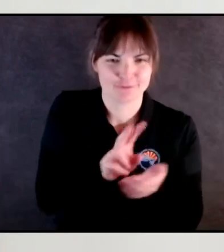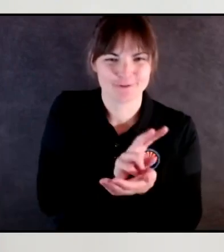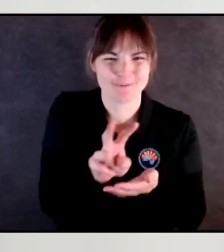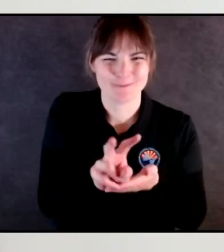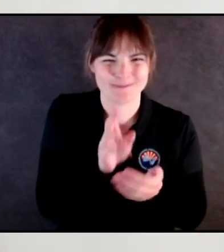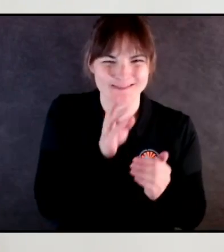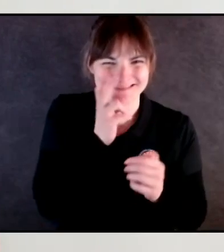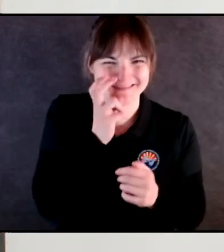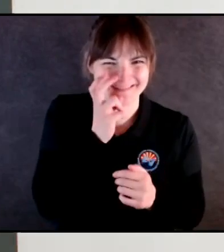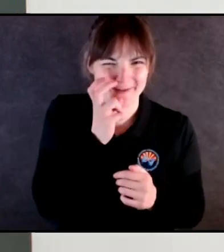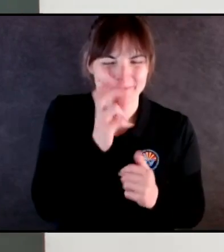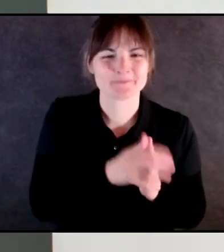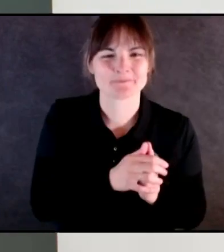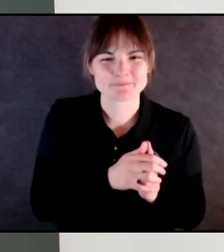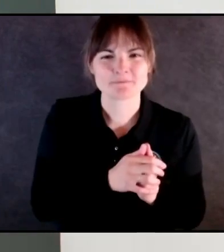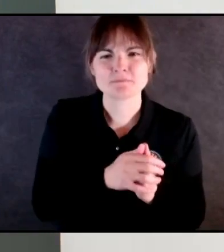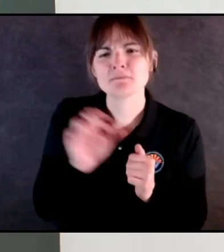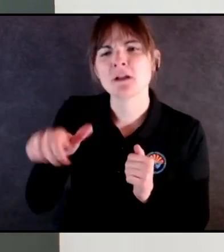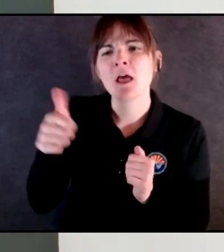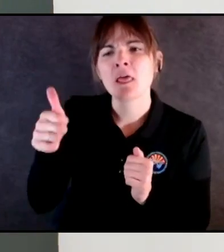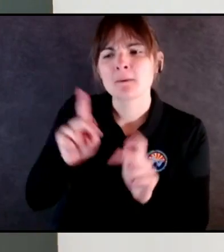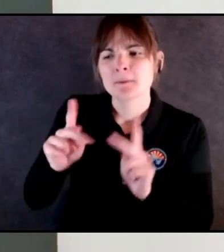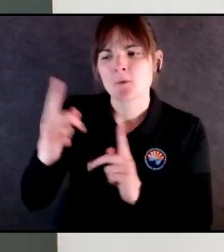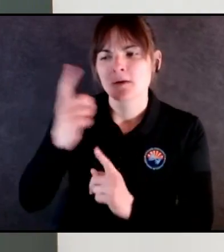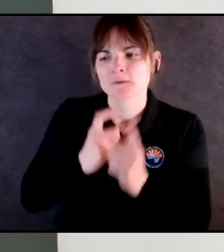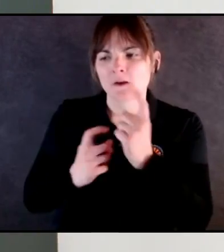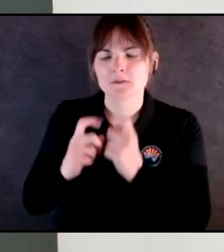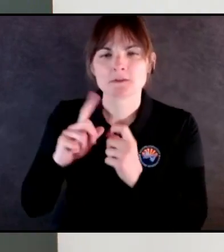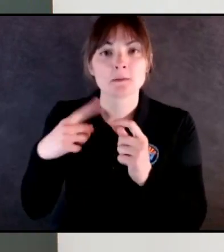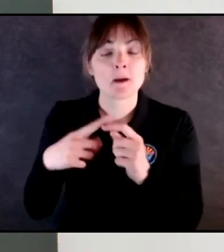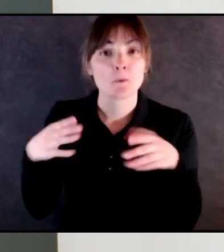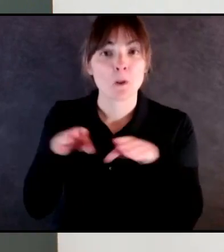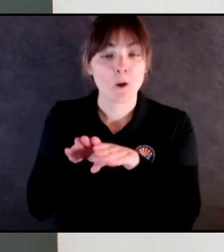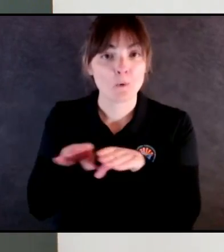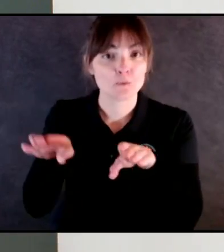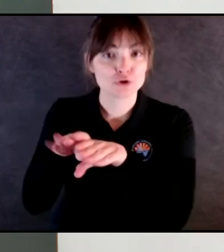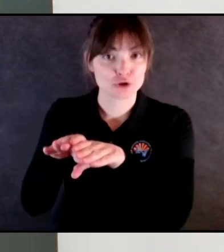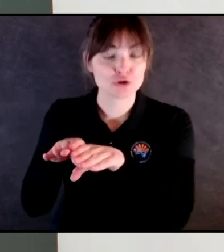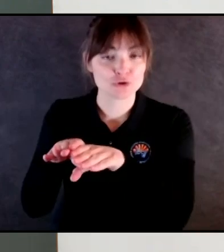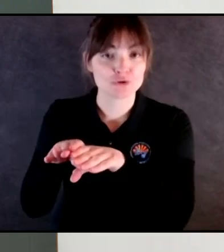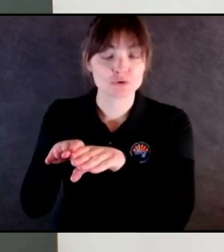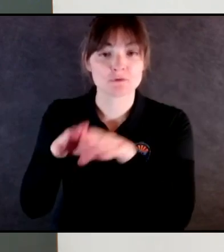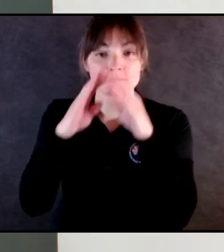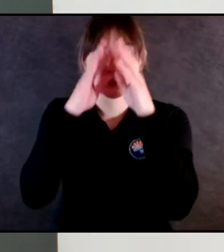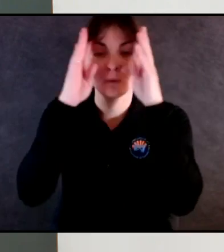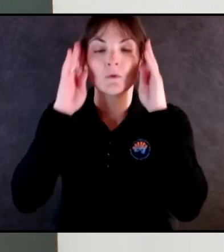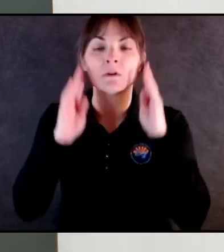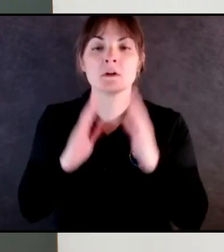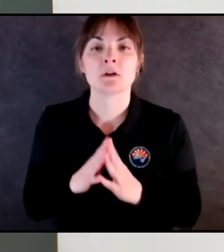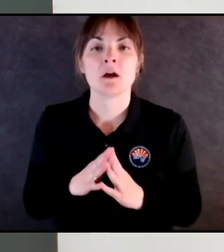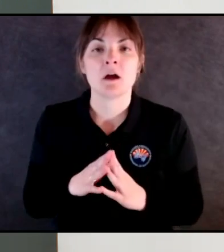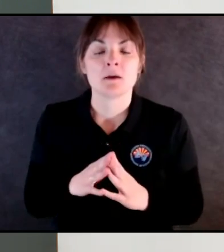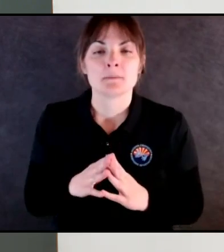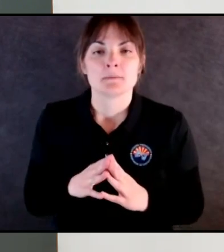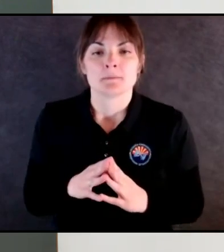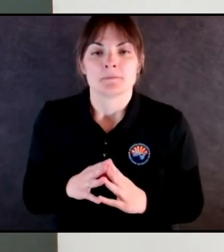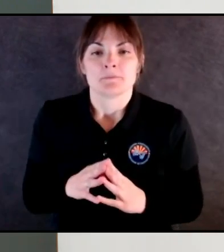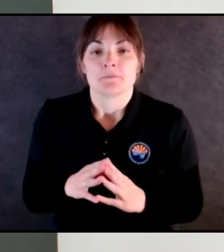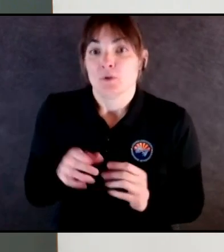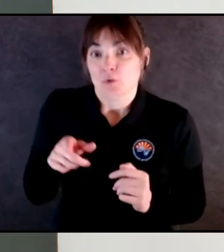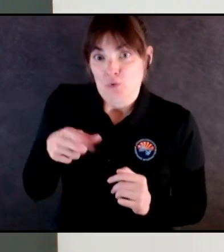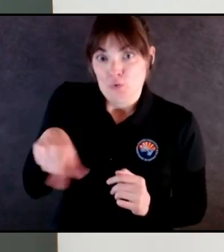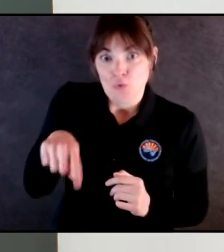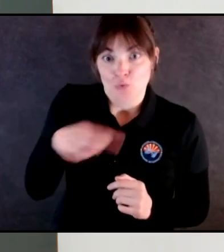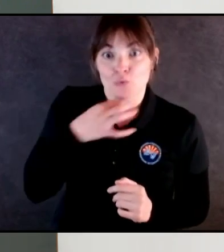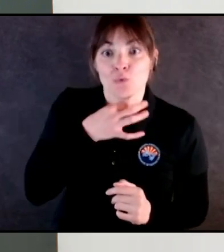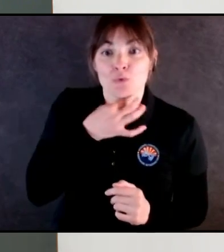about closures. Right now, if you want the details of what areas are closed,